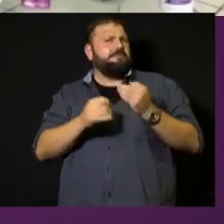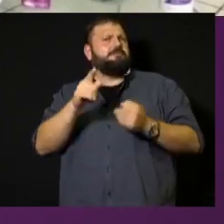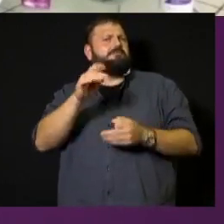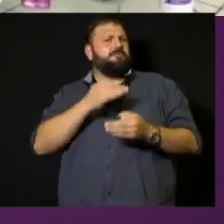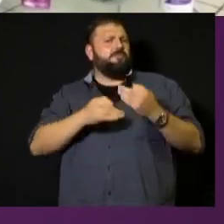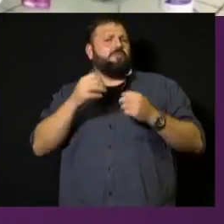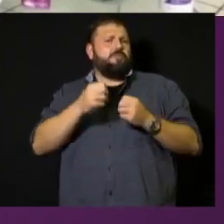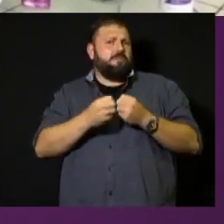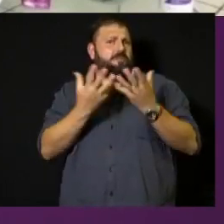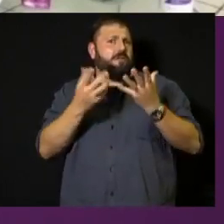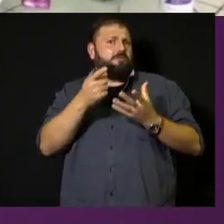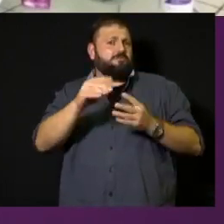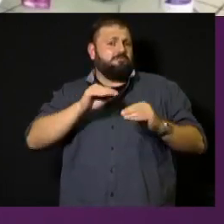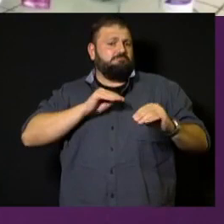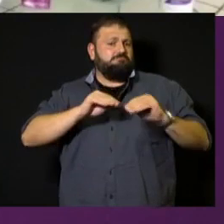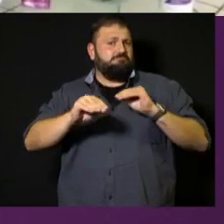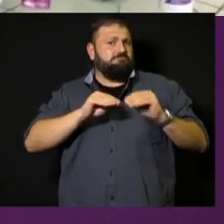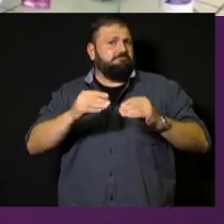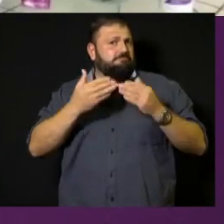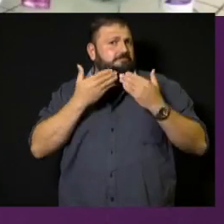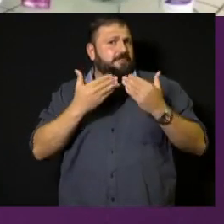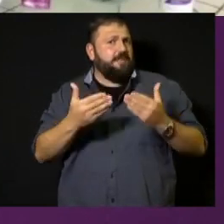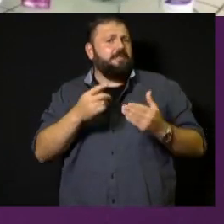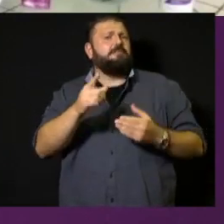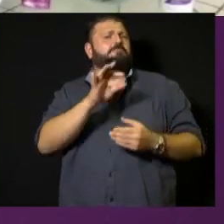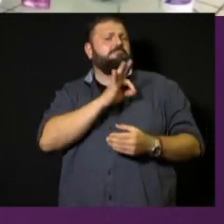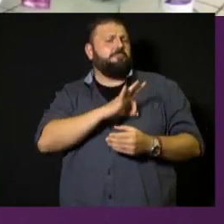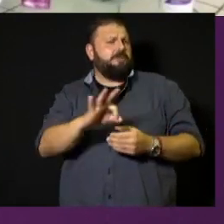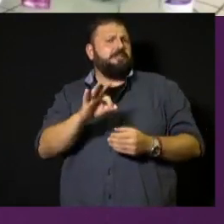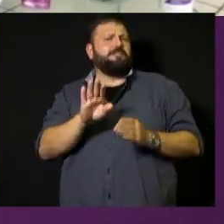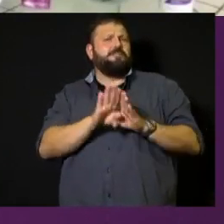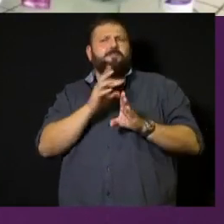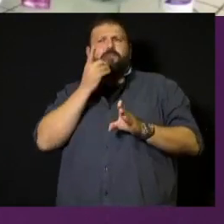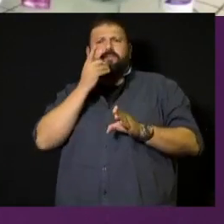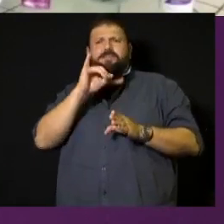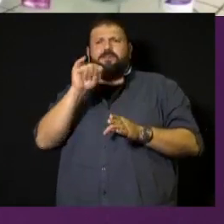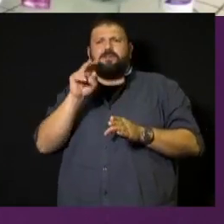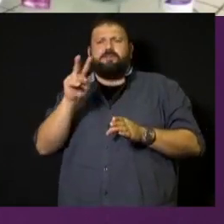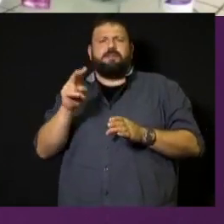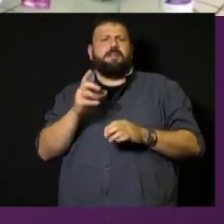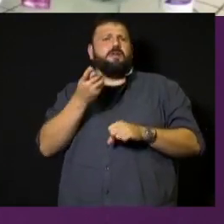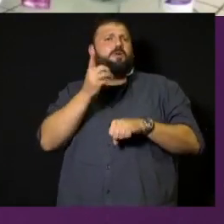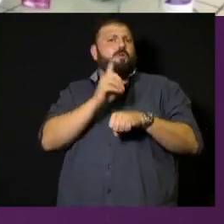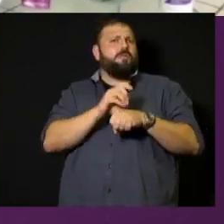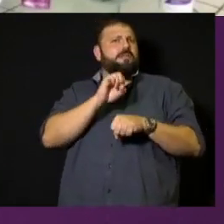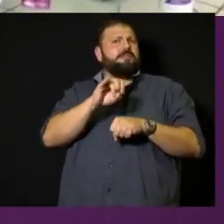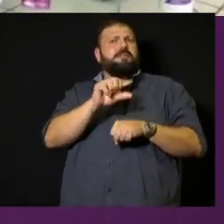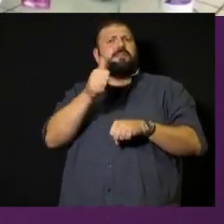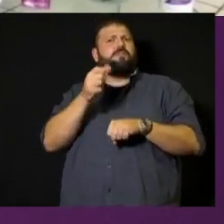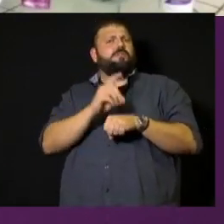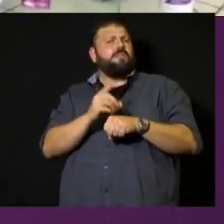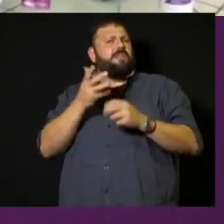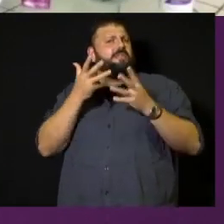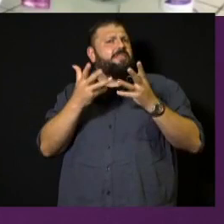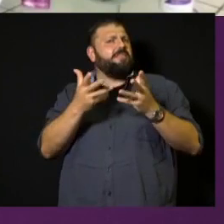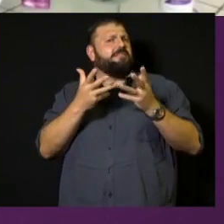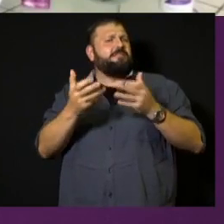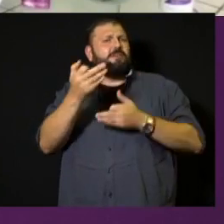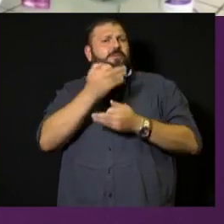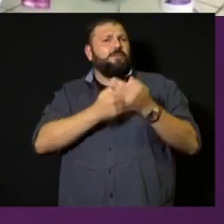But if you work and with, as Jorge Vergara says, one day and the other